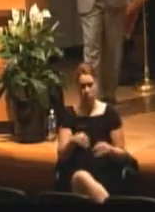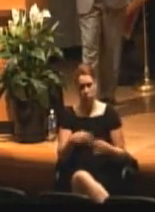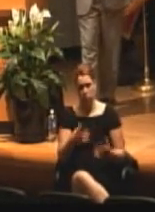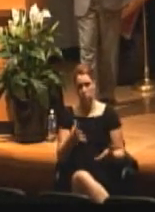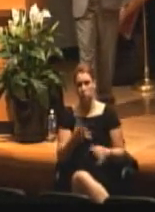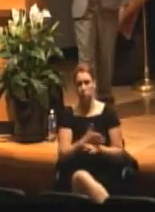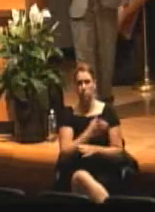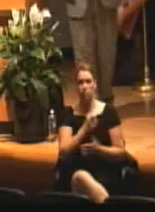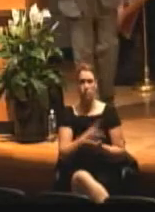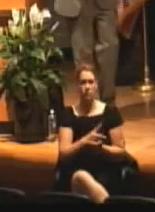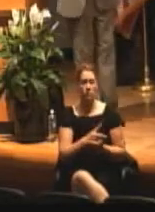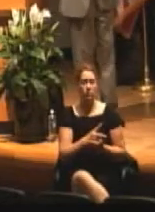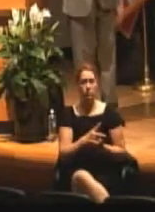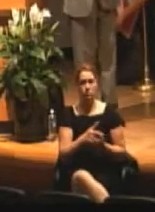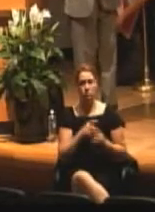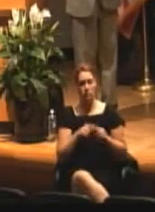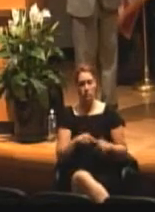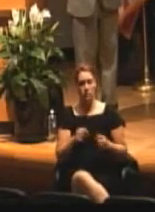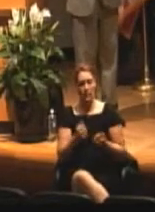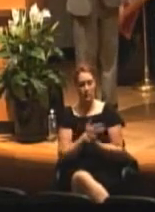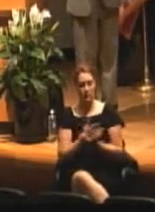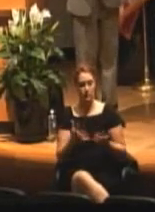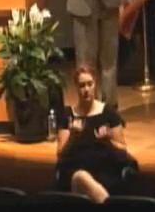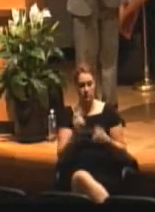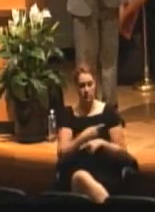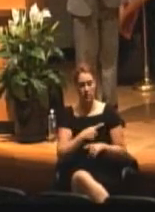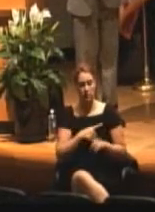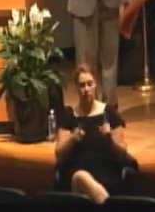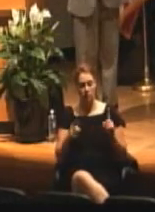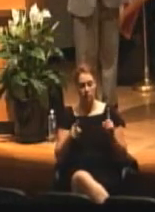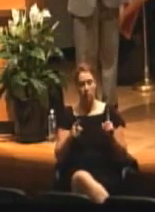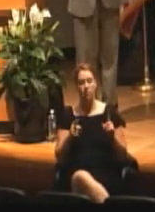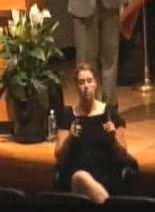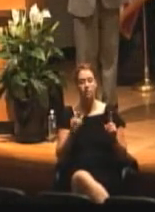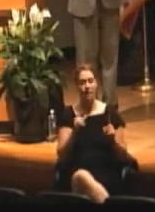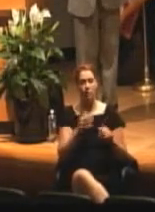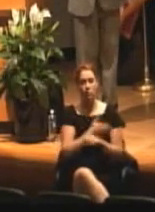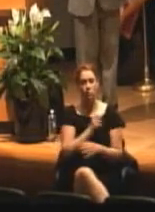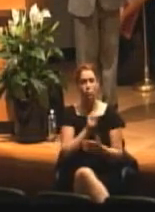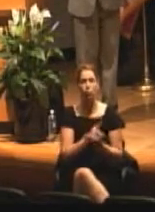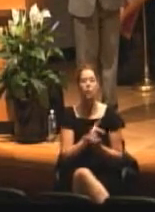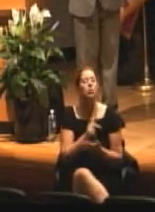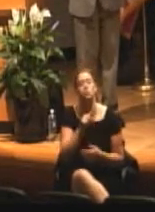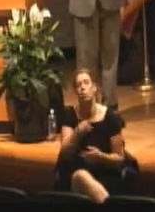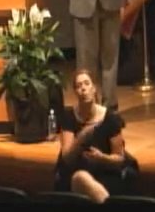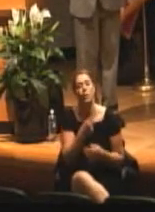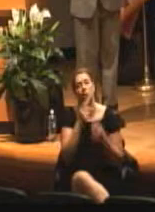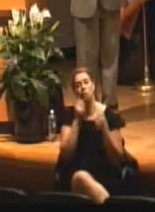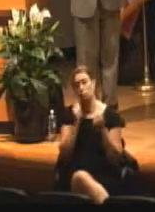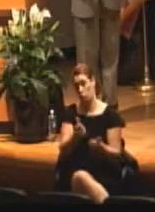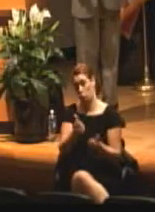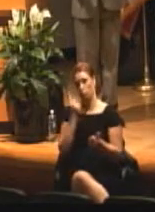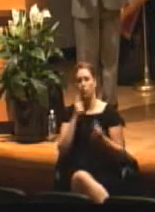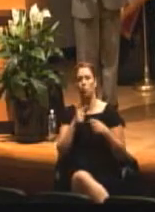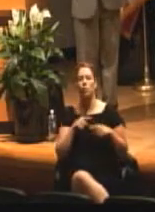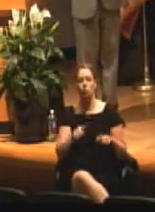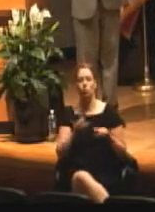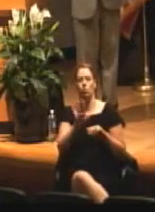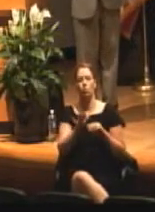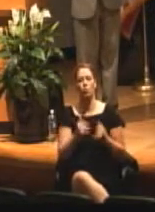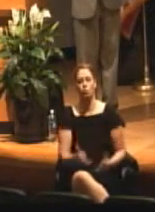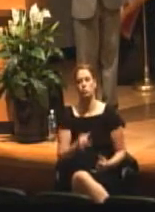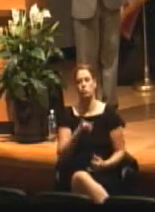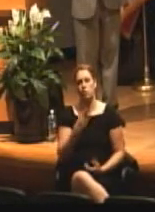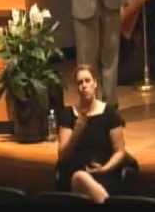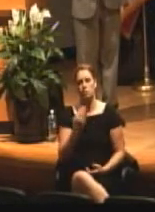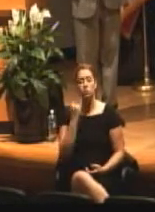pre-approval is only good as long as you're still, say, at the current job. Everything's going to be based on those numbers. So if you go into contract to buy